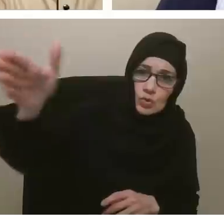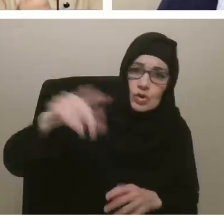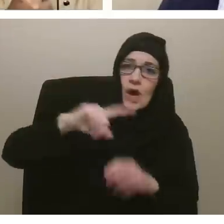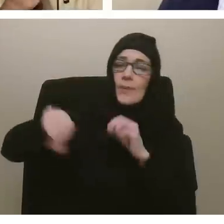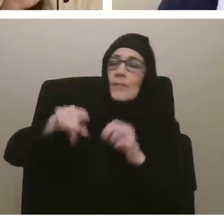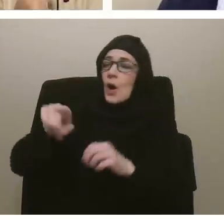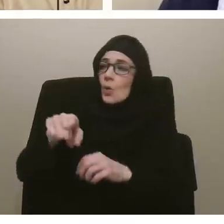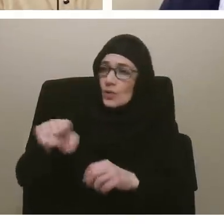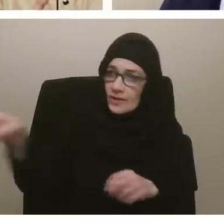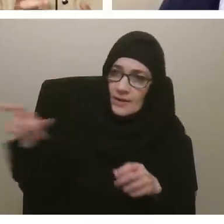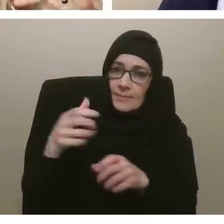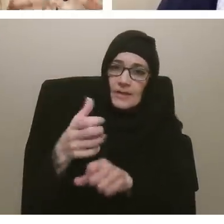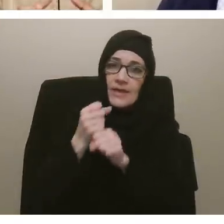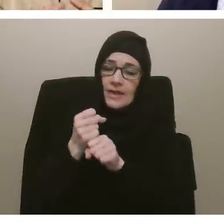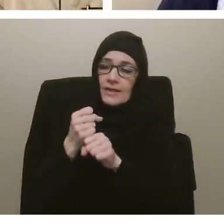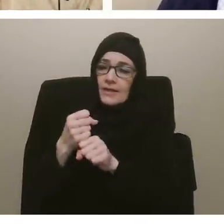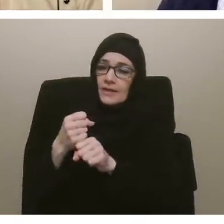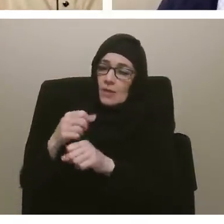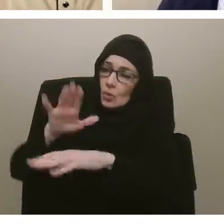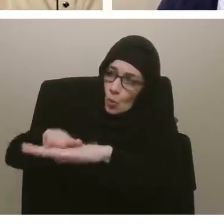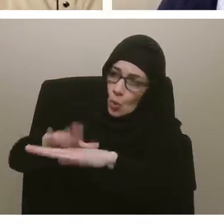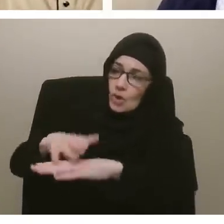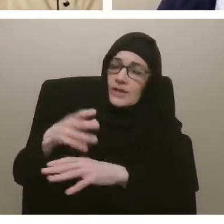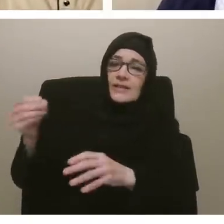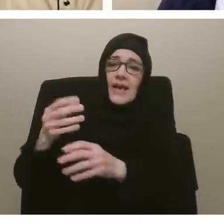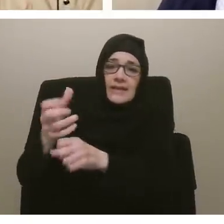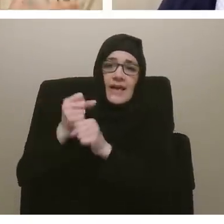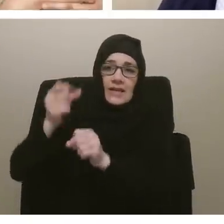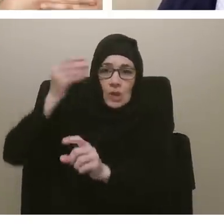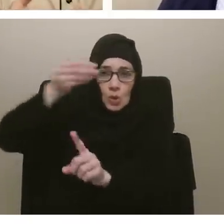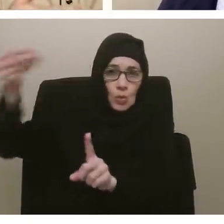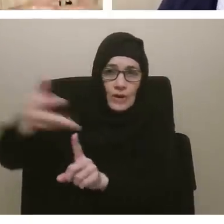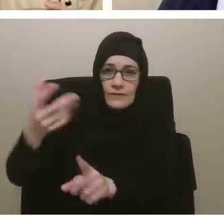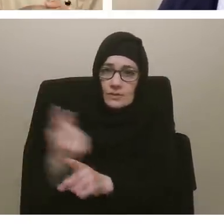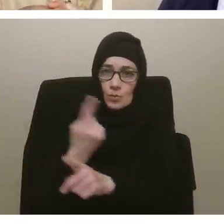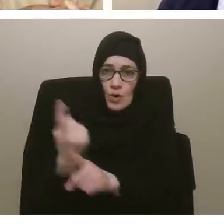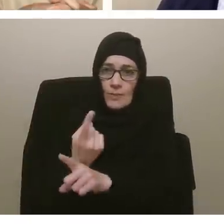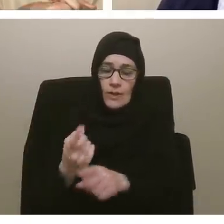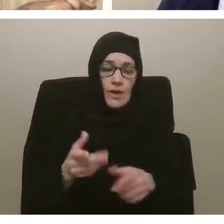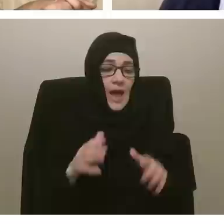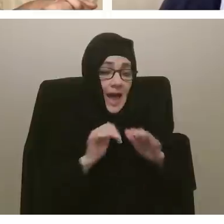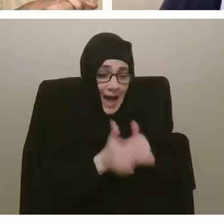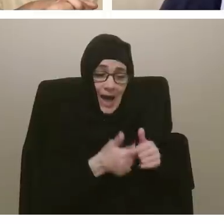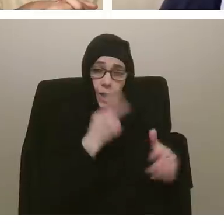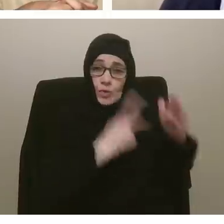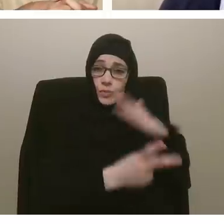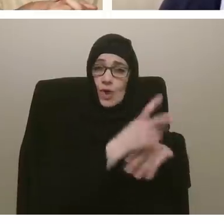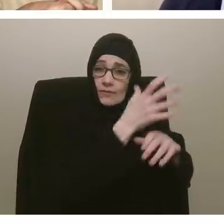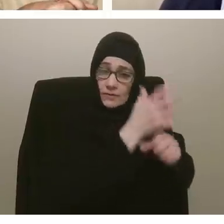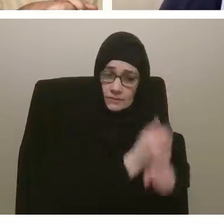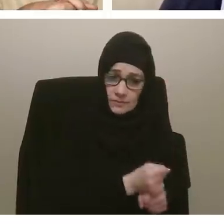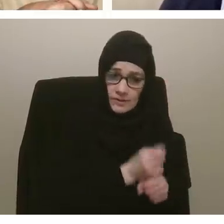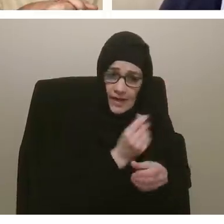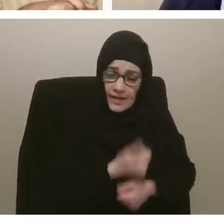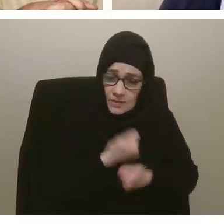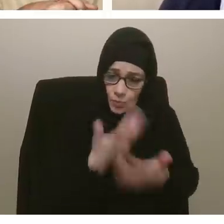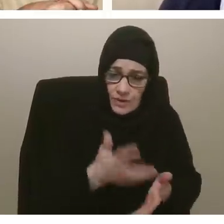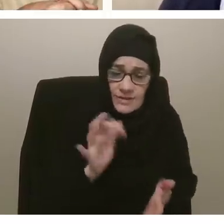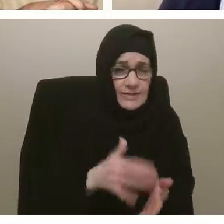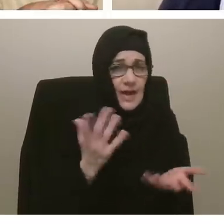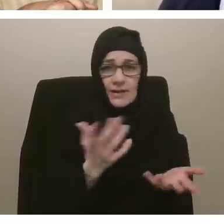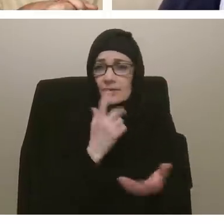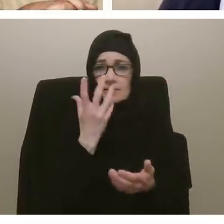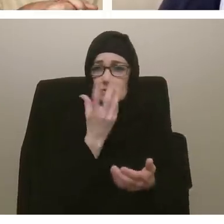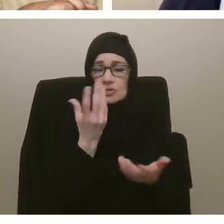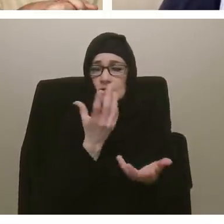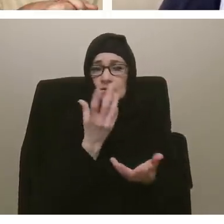glad tidings properly, receiving this revelation properly. So the way he channels that alayhi salatu wasalam so beautifully. And what I was going to reflect